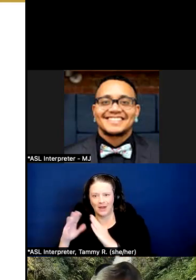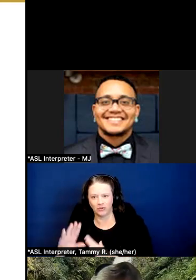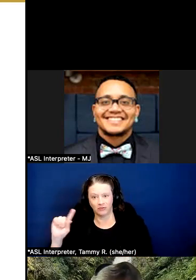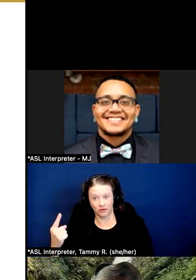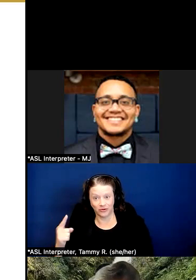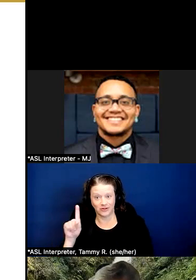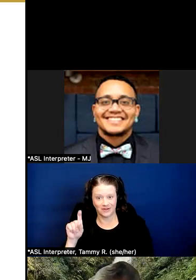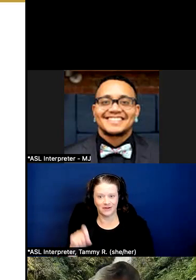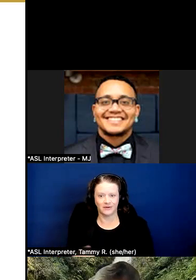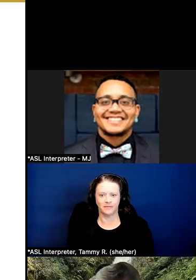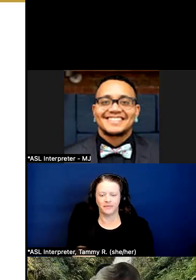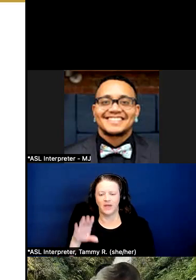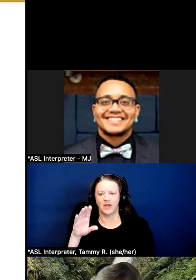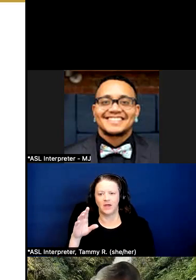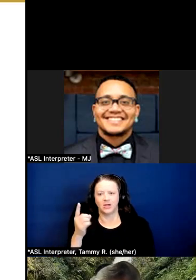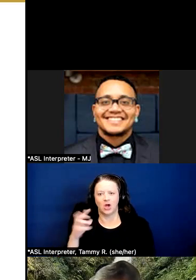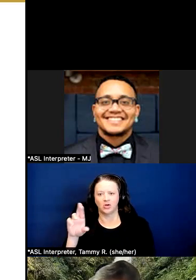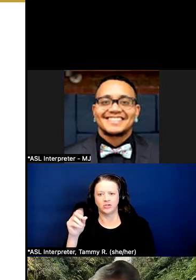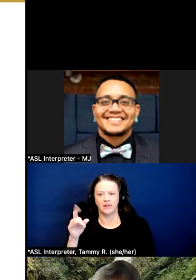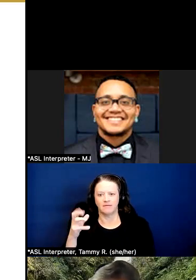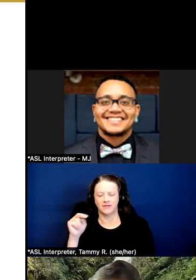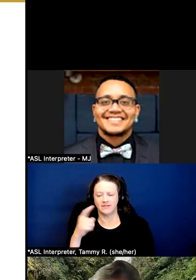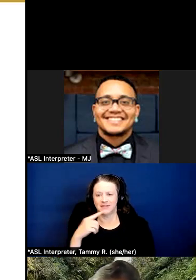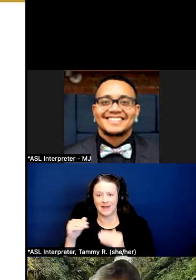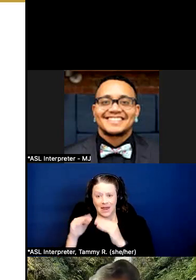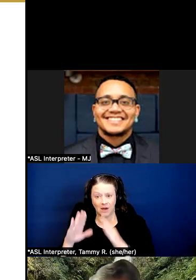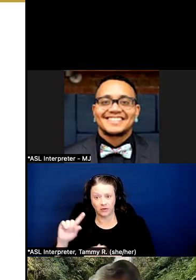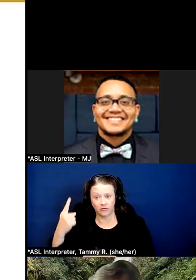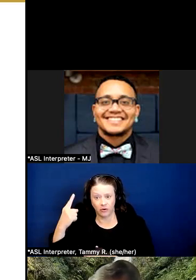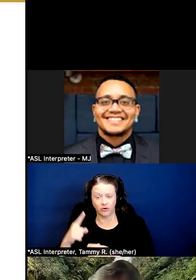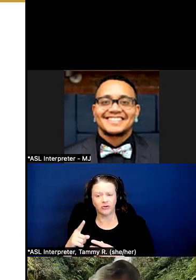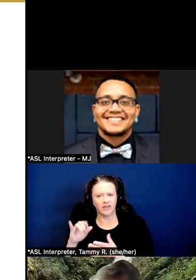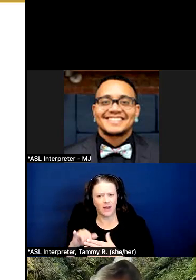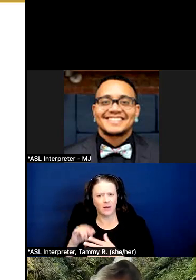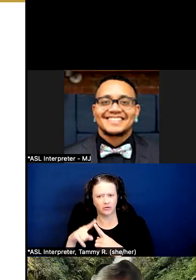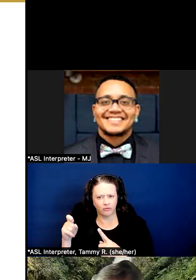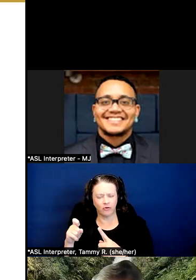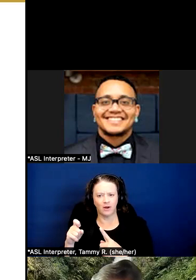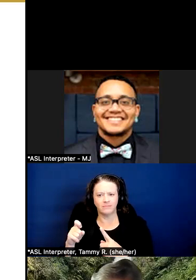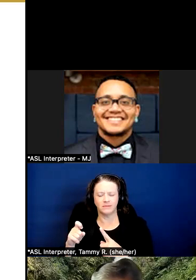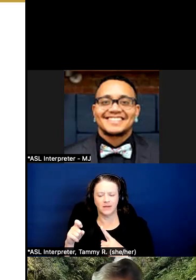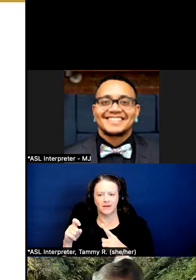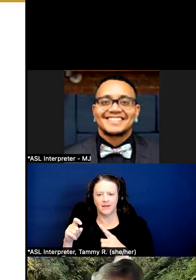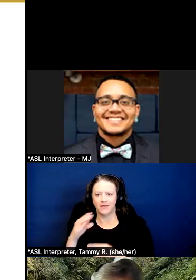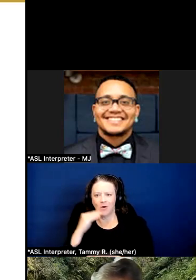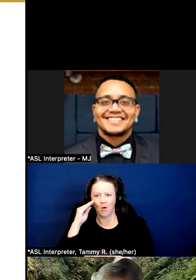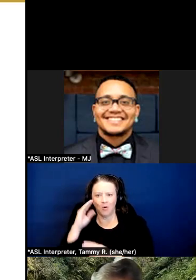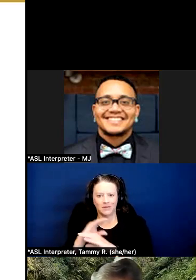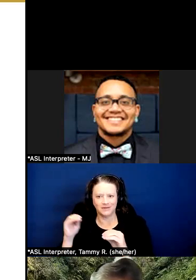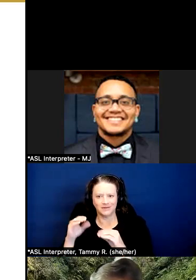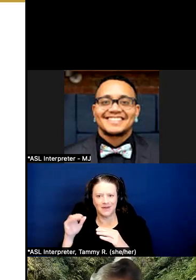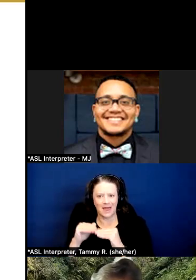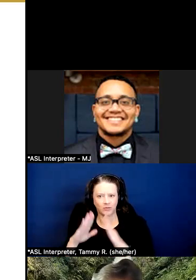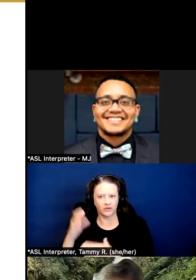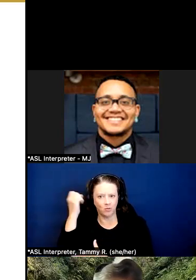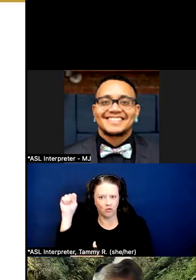Sure. Housing first came out of the homeless housing movement because originally,